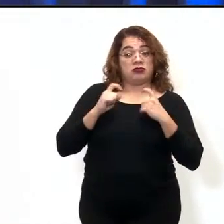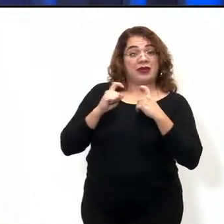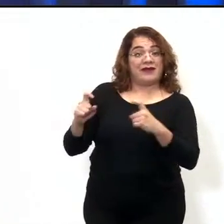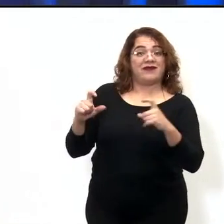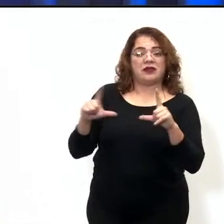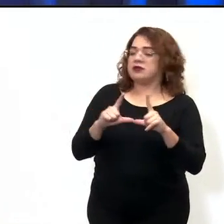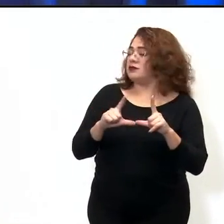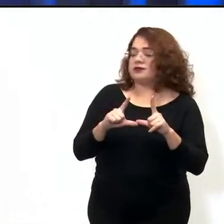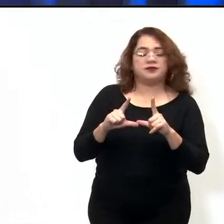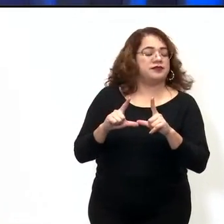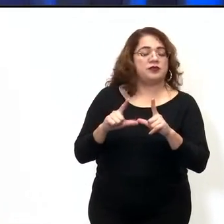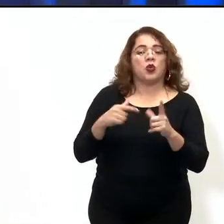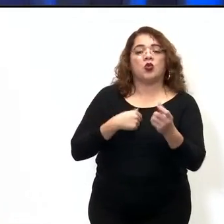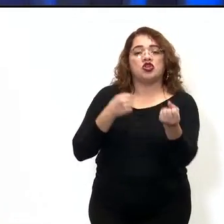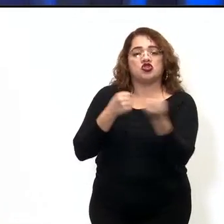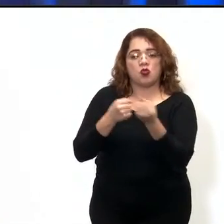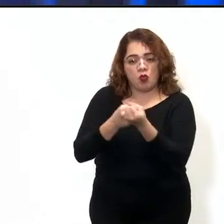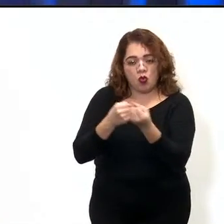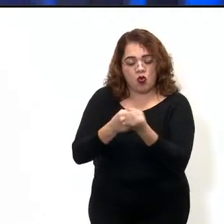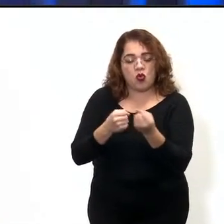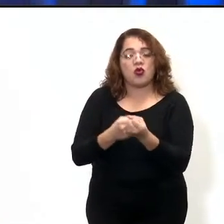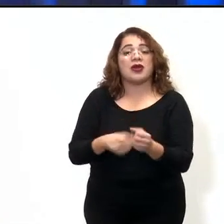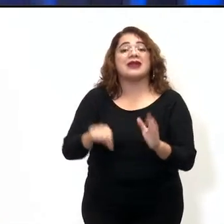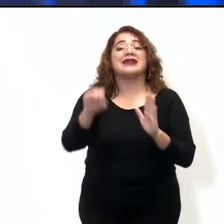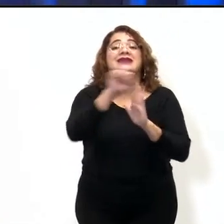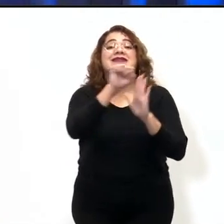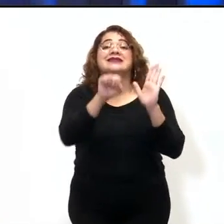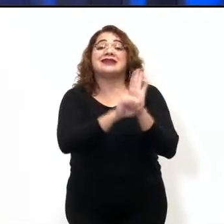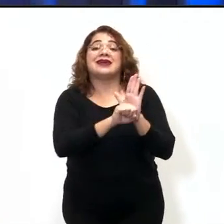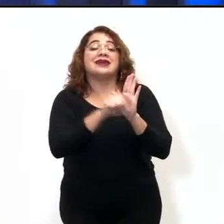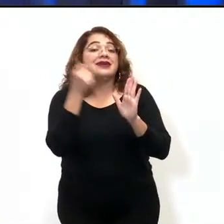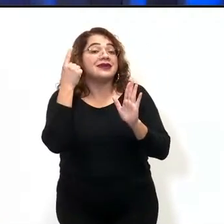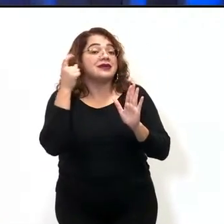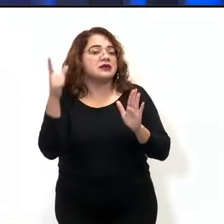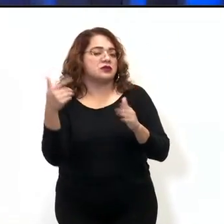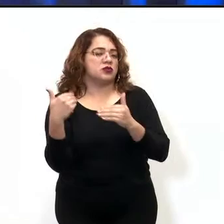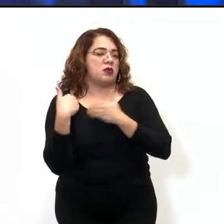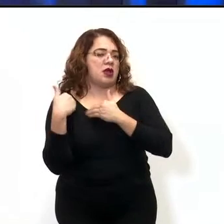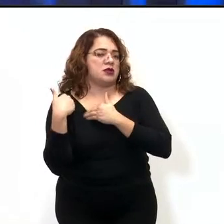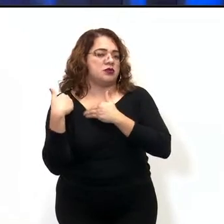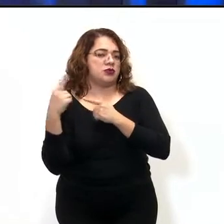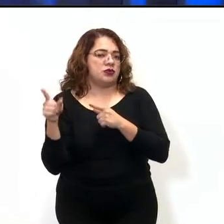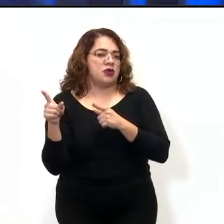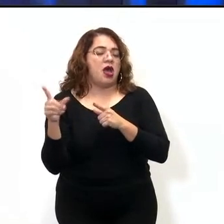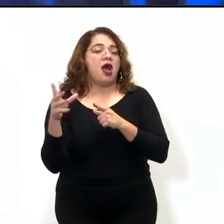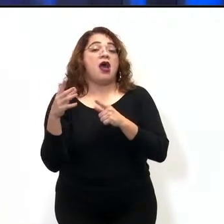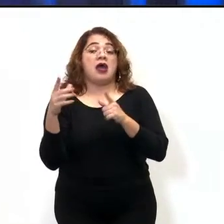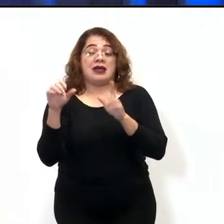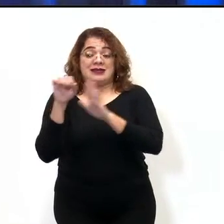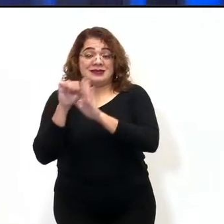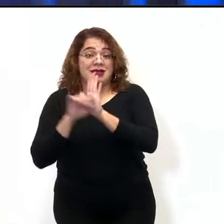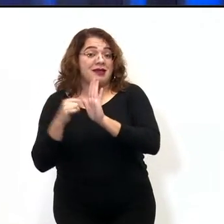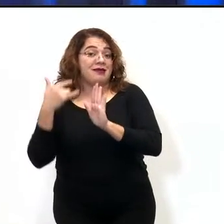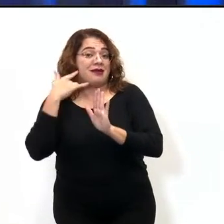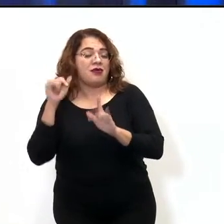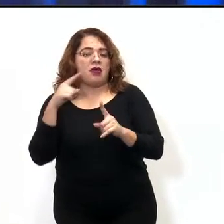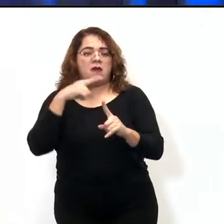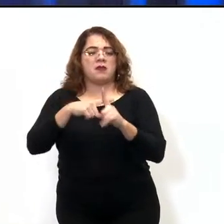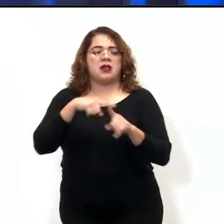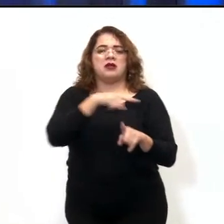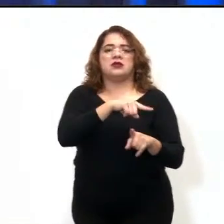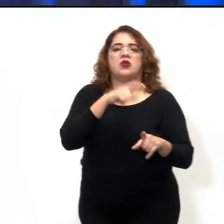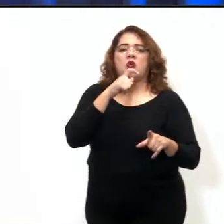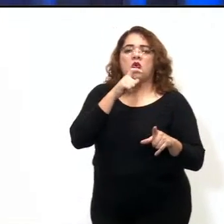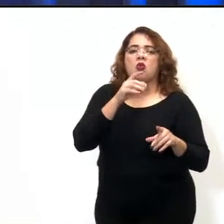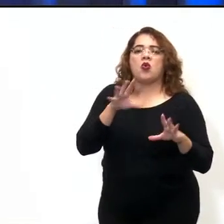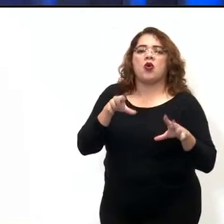to support, but that's the job of the state, between the state and the provider. What we're engaged in